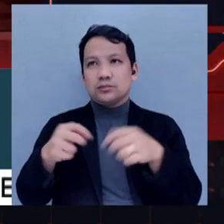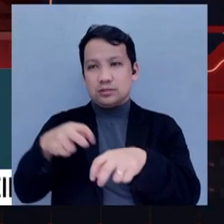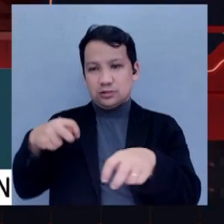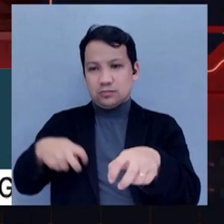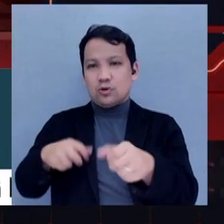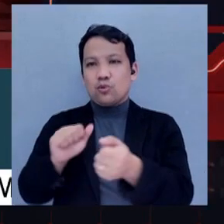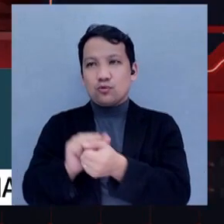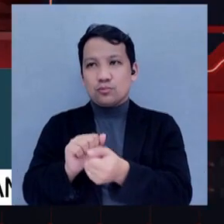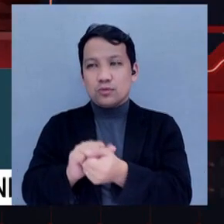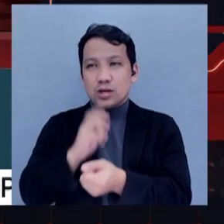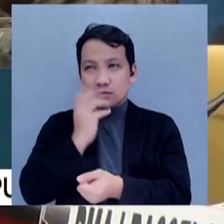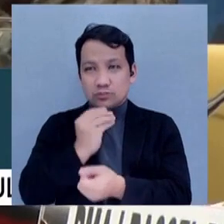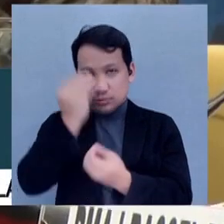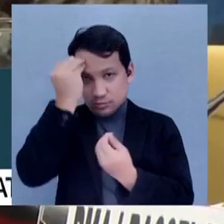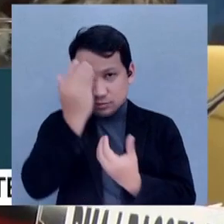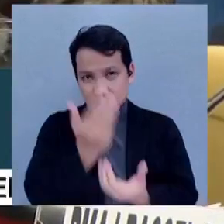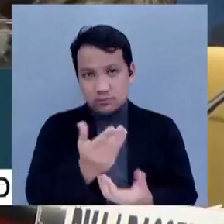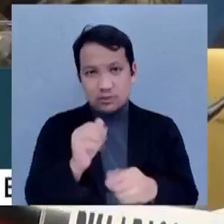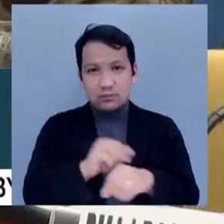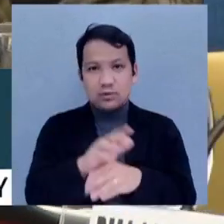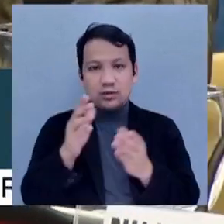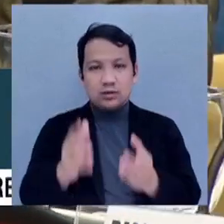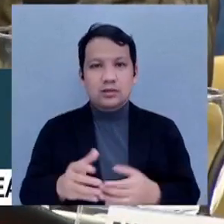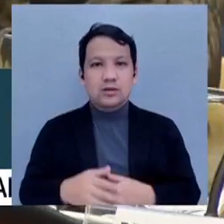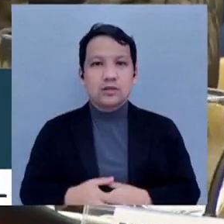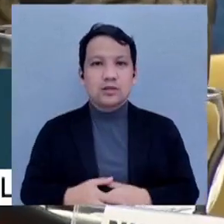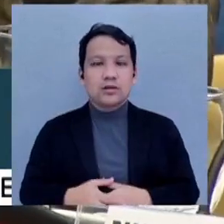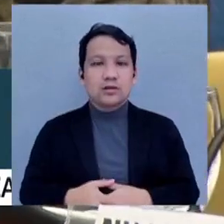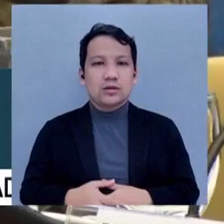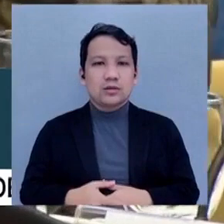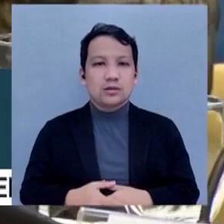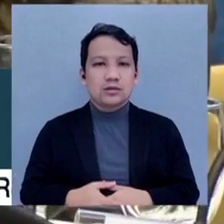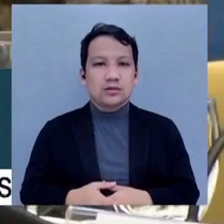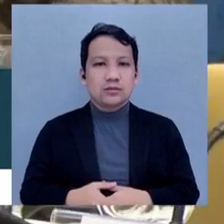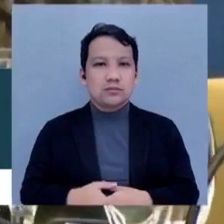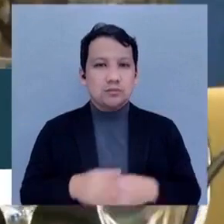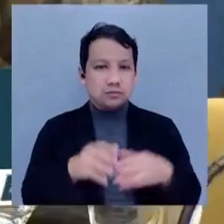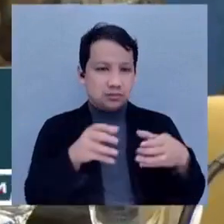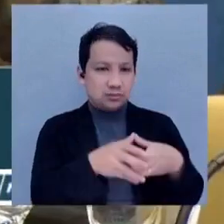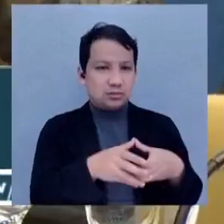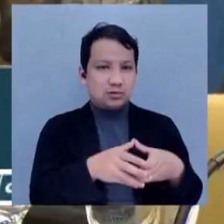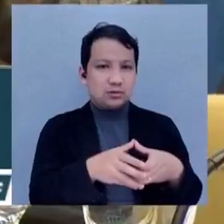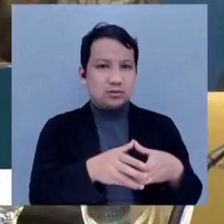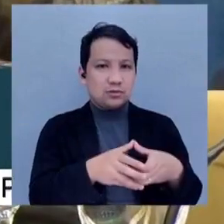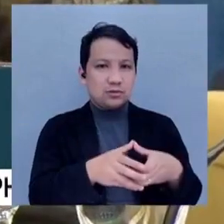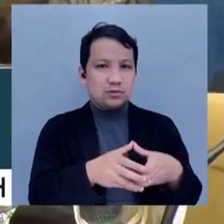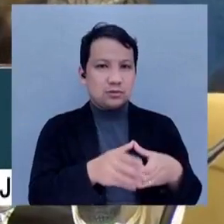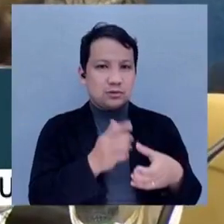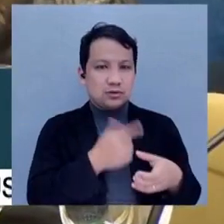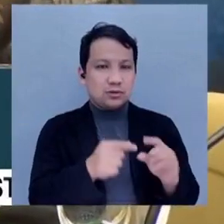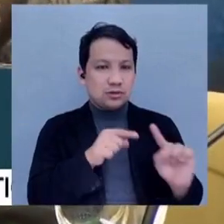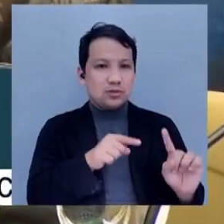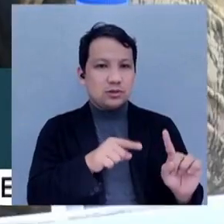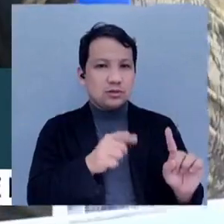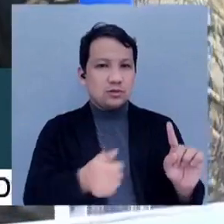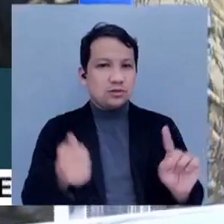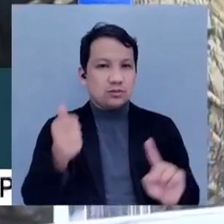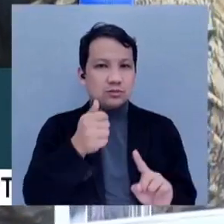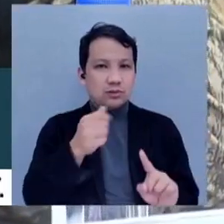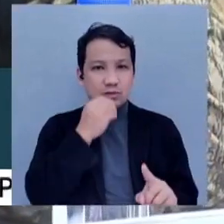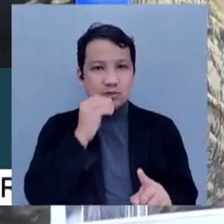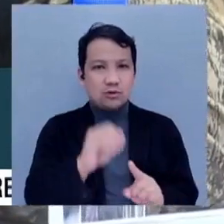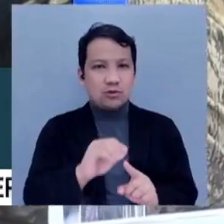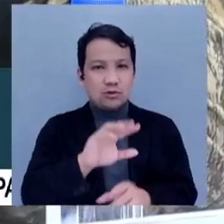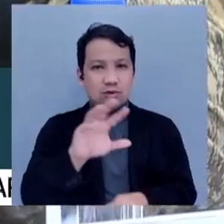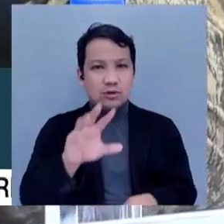sinusunod niya yung mga advices. Still, Quilario cannot be classified as the least guilty since he is the one issuing orders. Aside